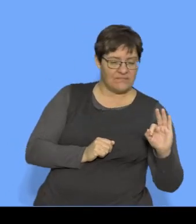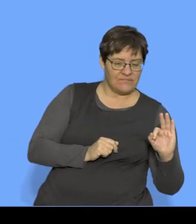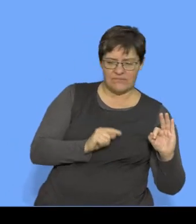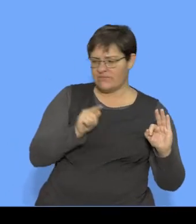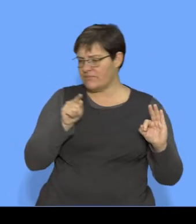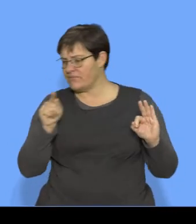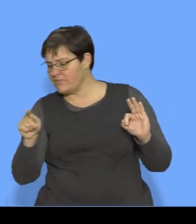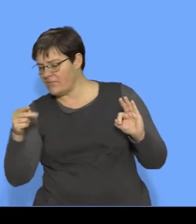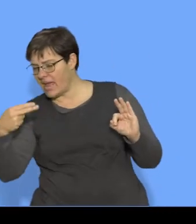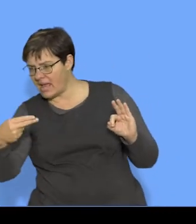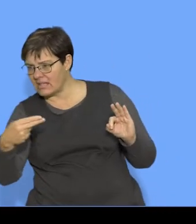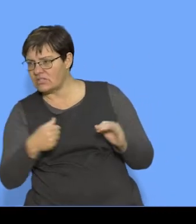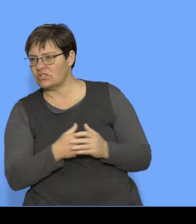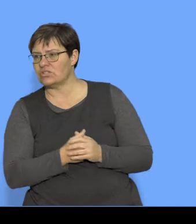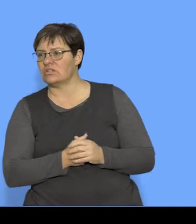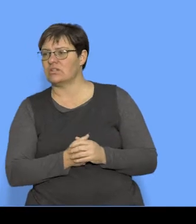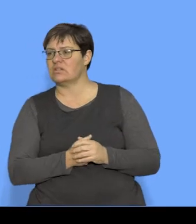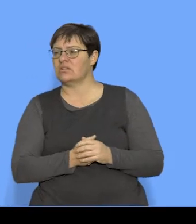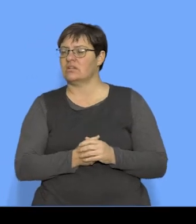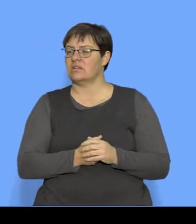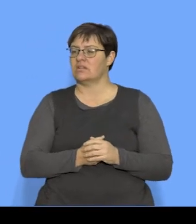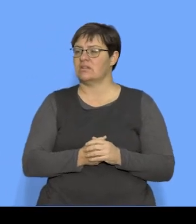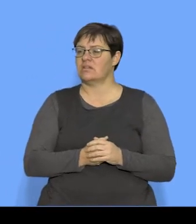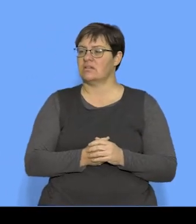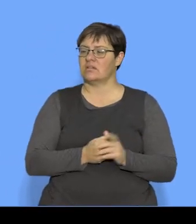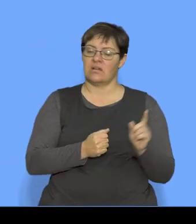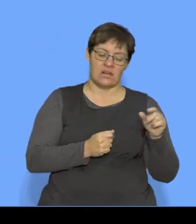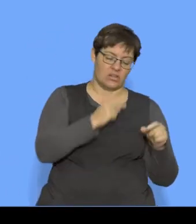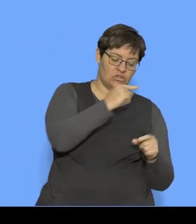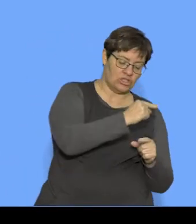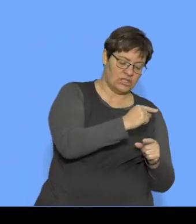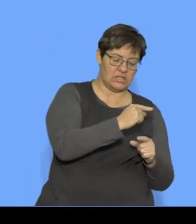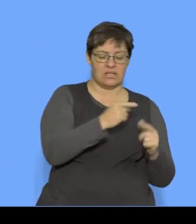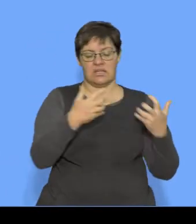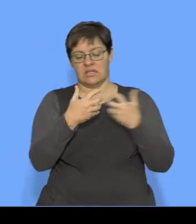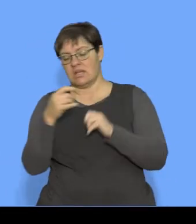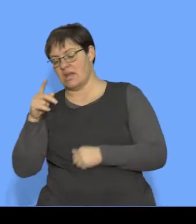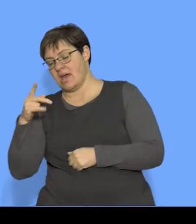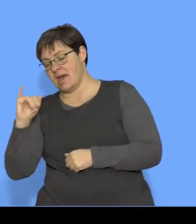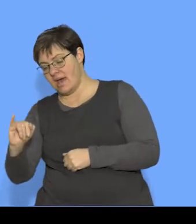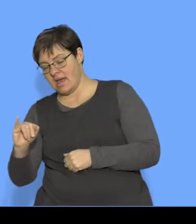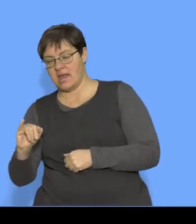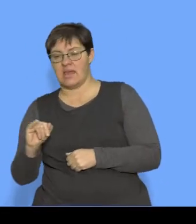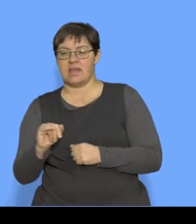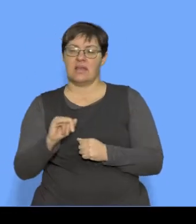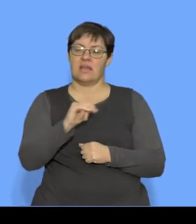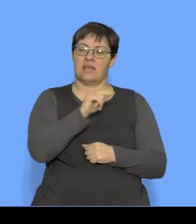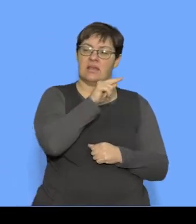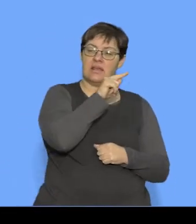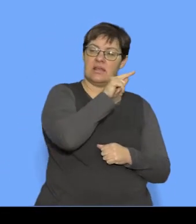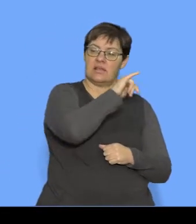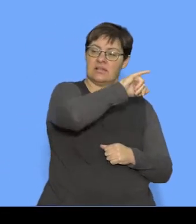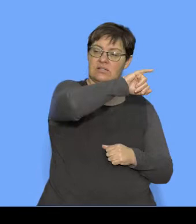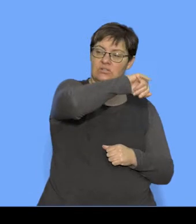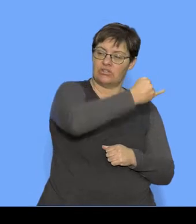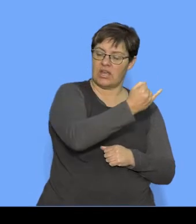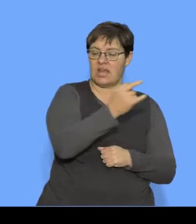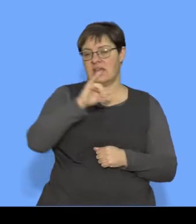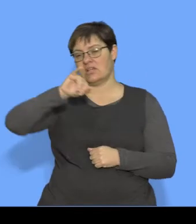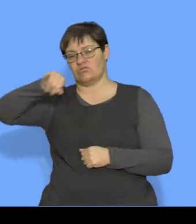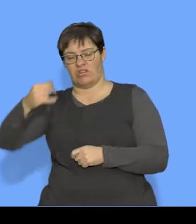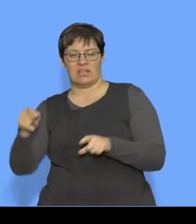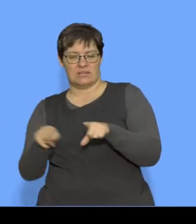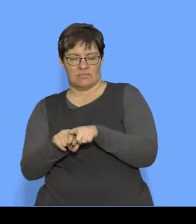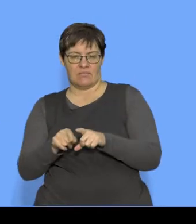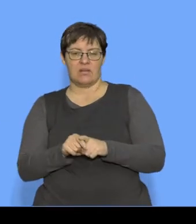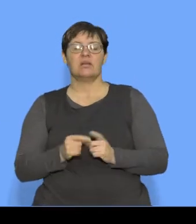The F corresponds with H, remember that, and this corresponds with I, and that one with J, right? And your